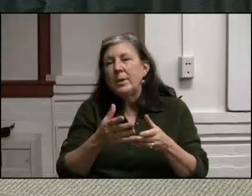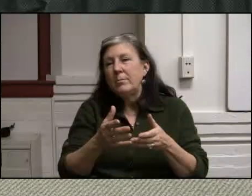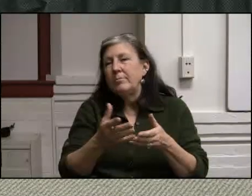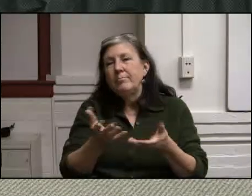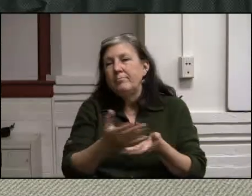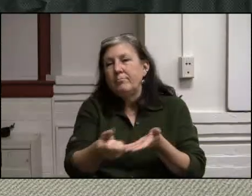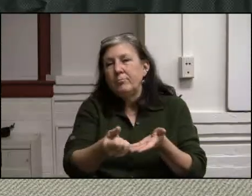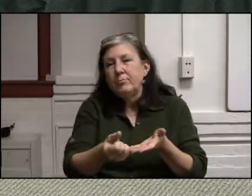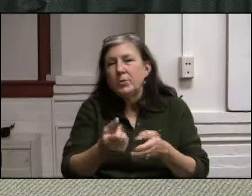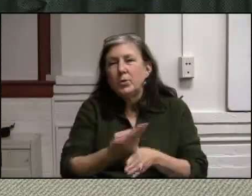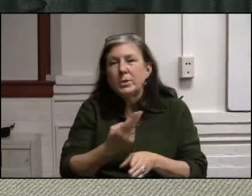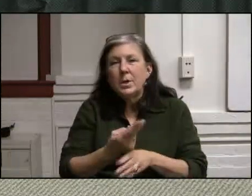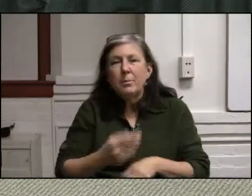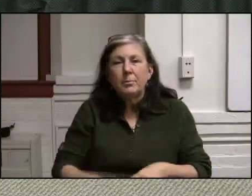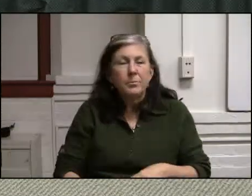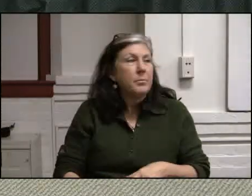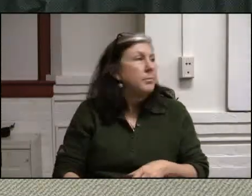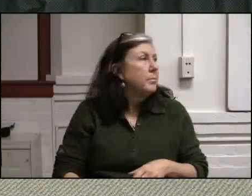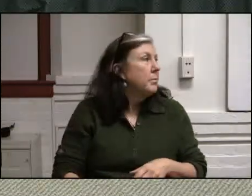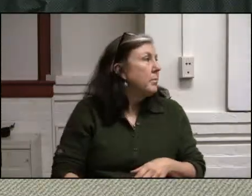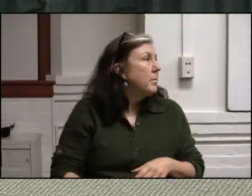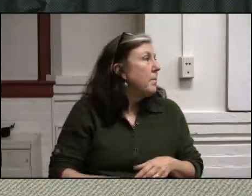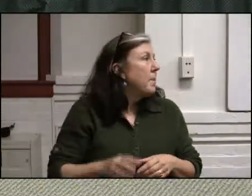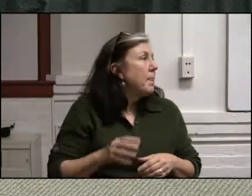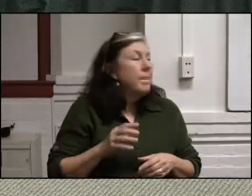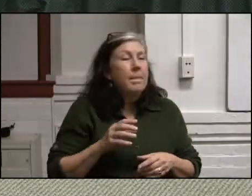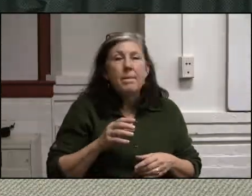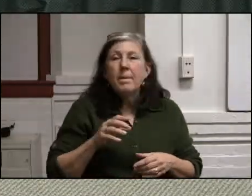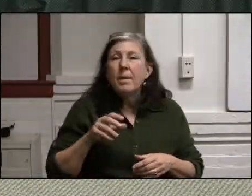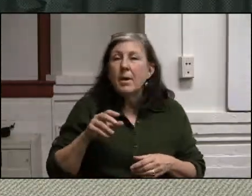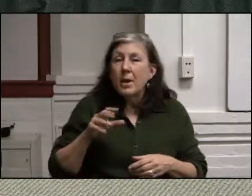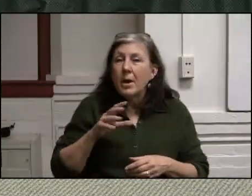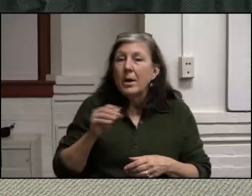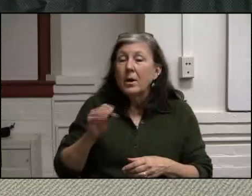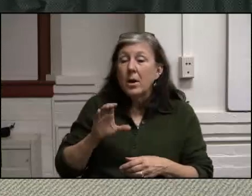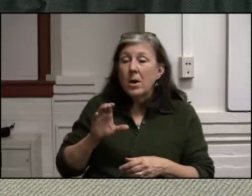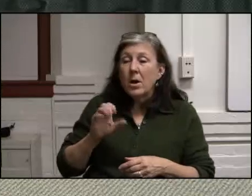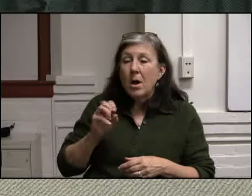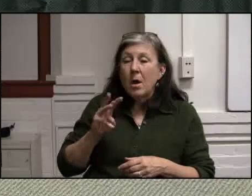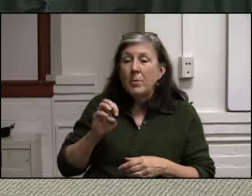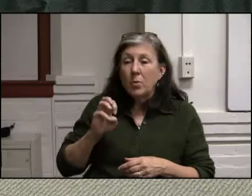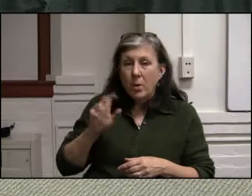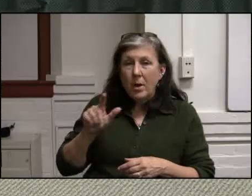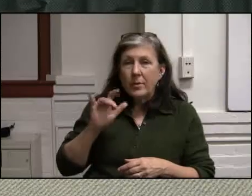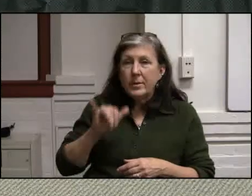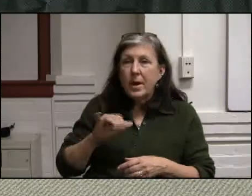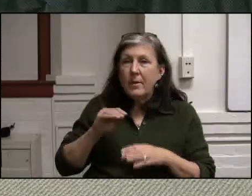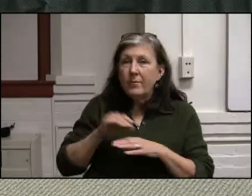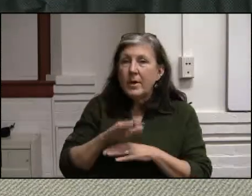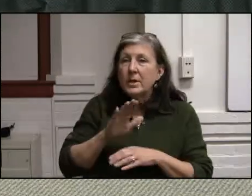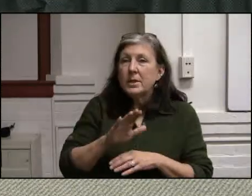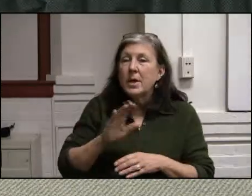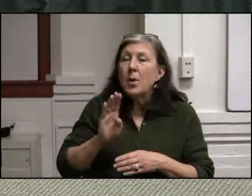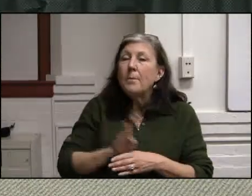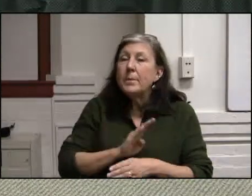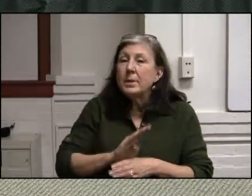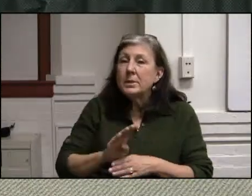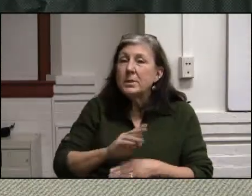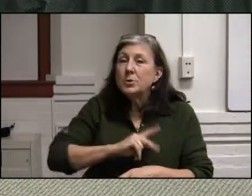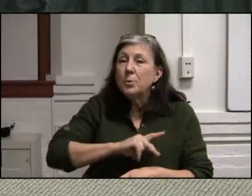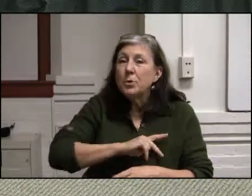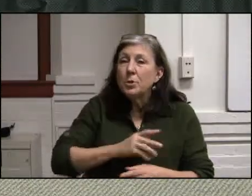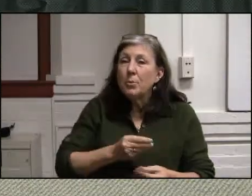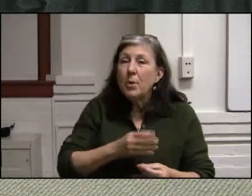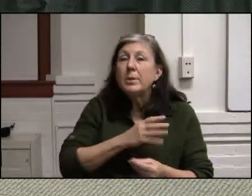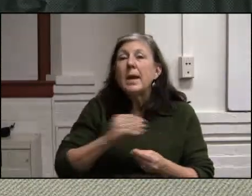personal property assessments? Well, the Commonwealth matter affected both their business personal Okay, that property was my numbers question. and their